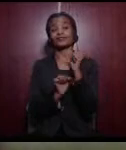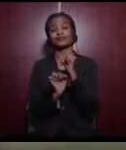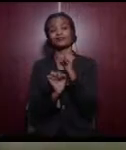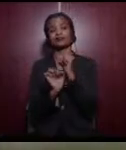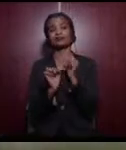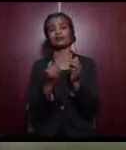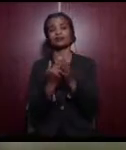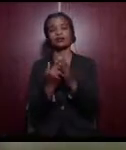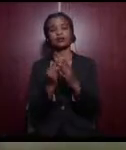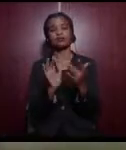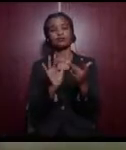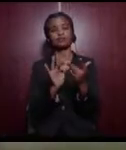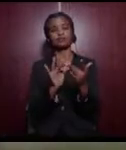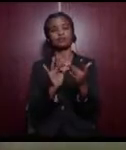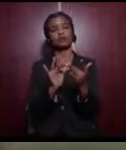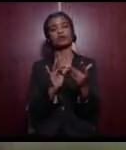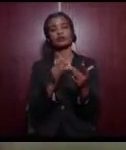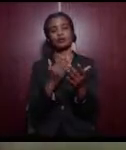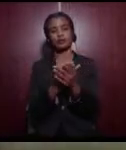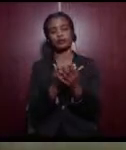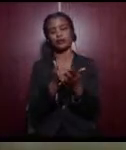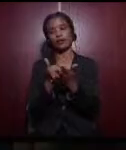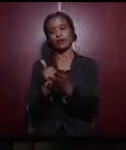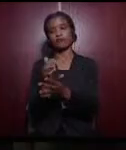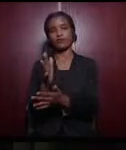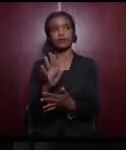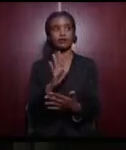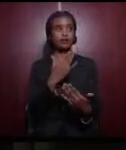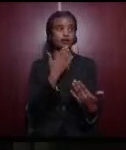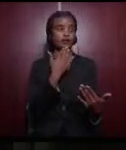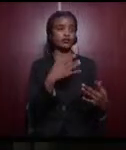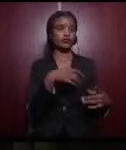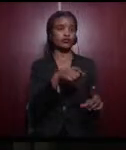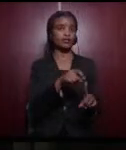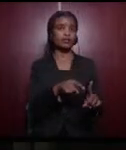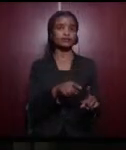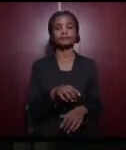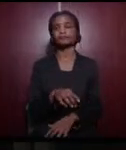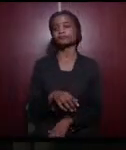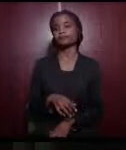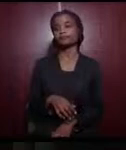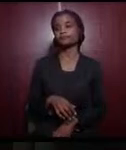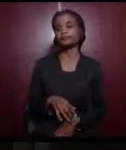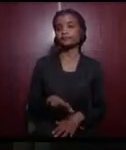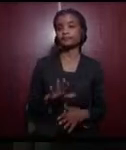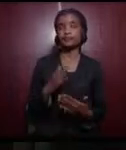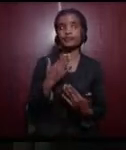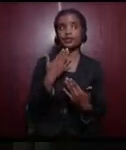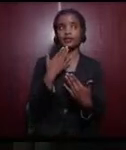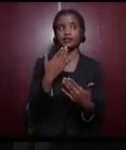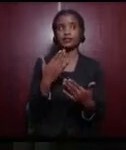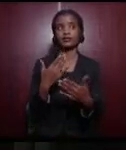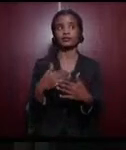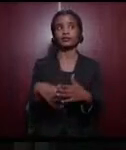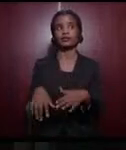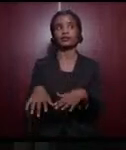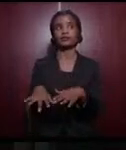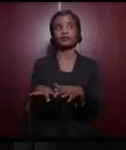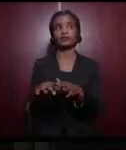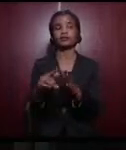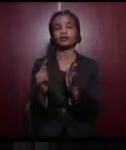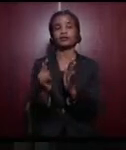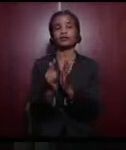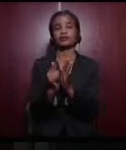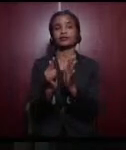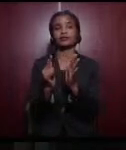there. Thank you. Thanks, Chair. Thank you, Advocate. Can you maybe ibue gape ka Setswana